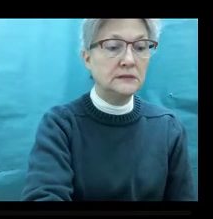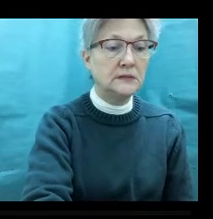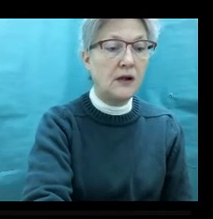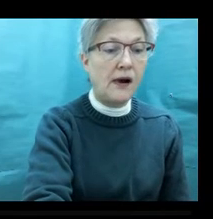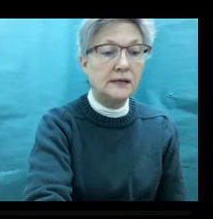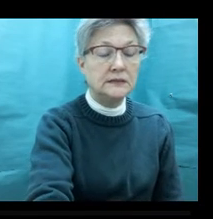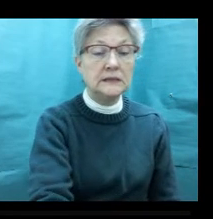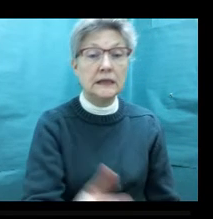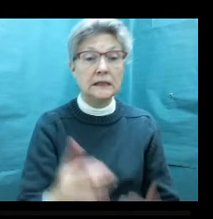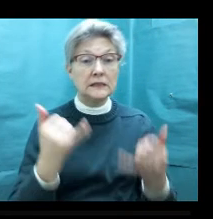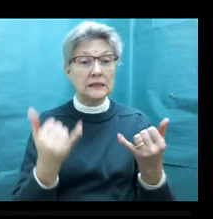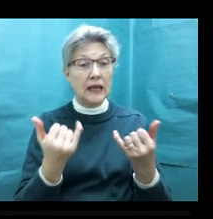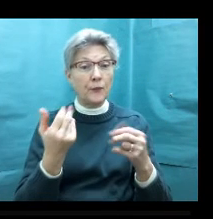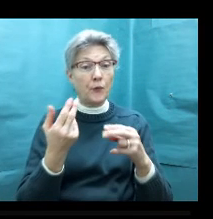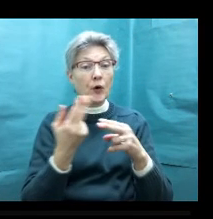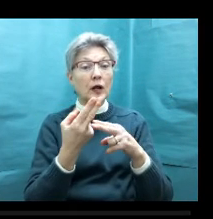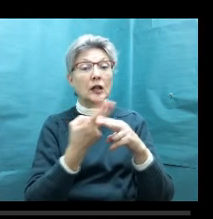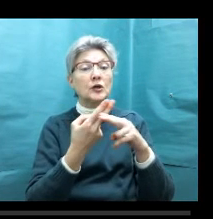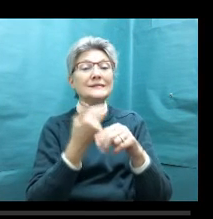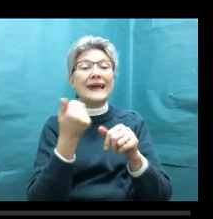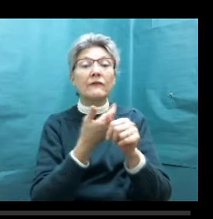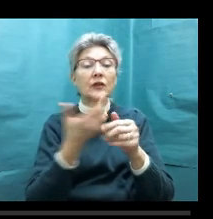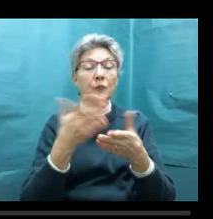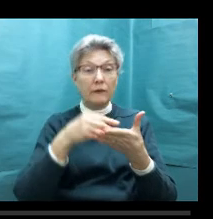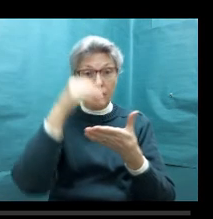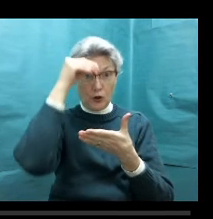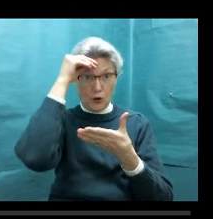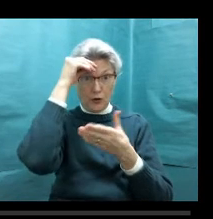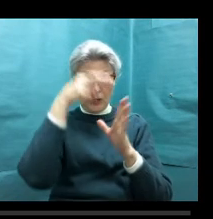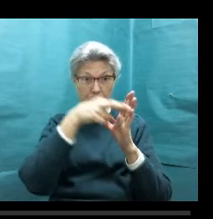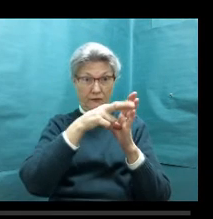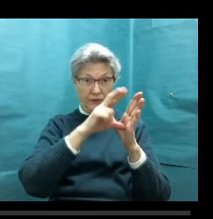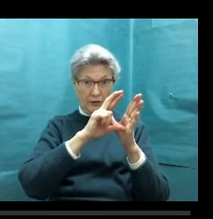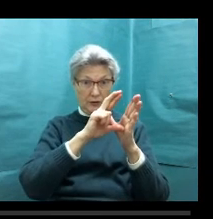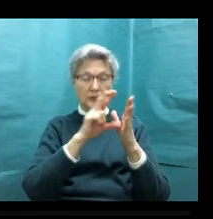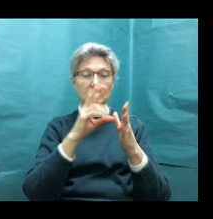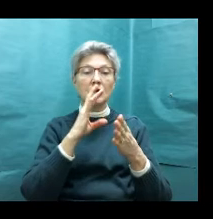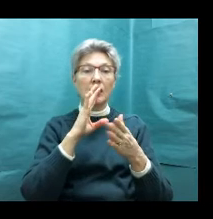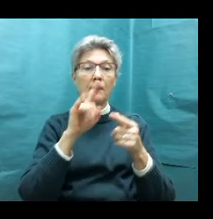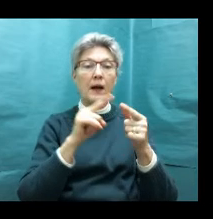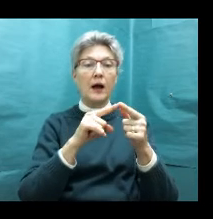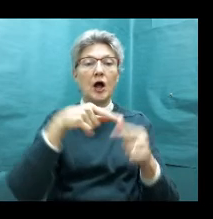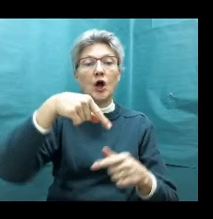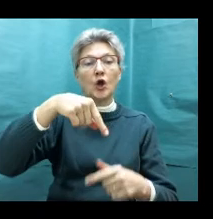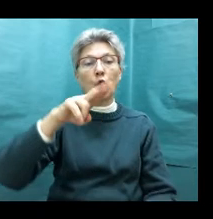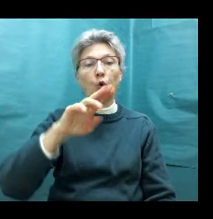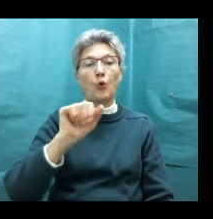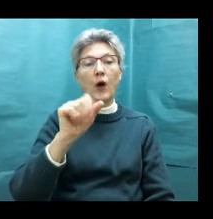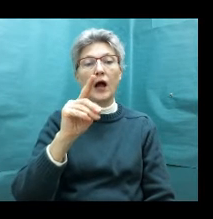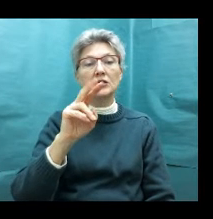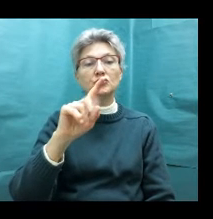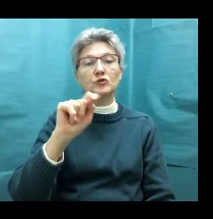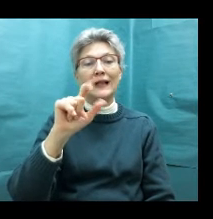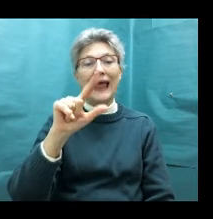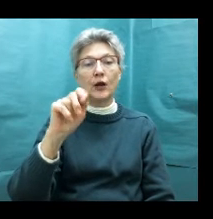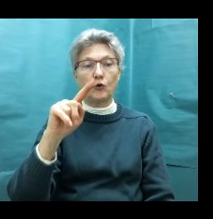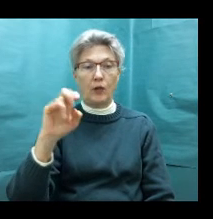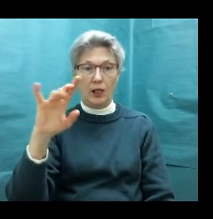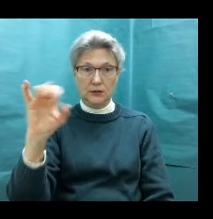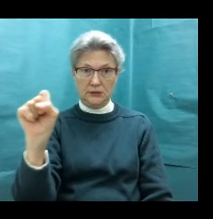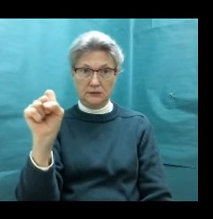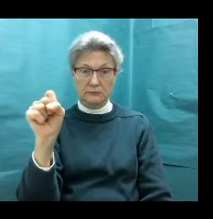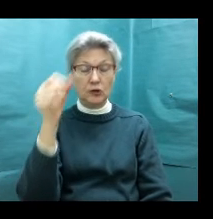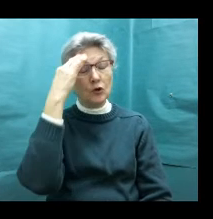use everything that we've learned and reviewed, and we're going to talk about quadrilaterals. Now that might be a name